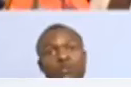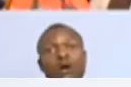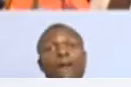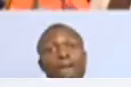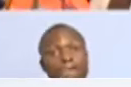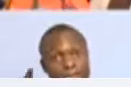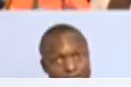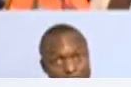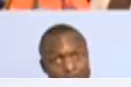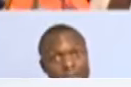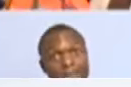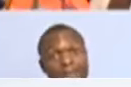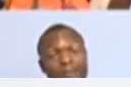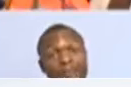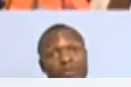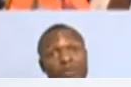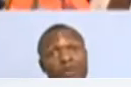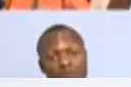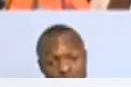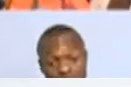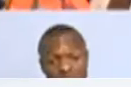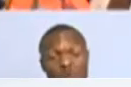and nutrition security.